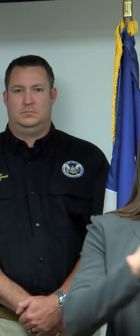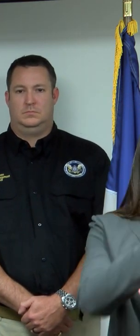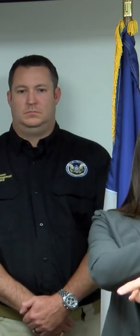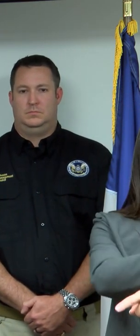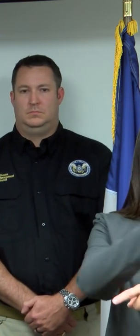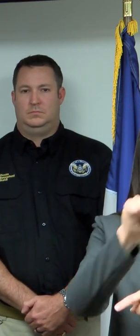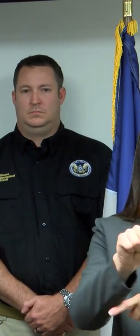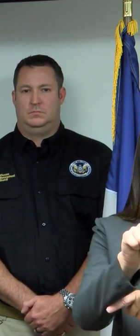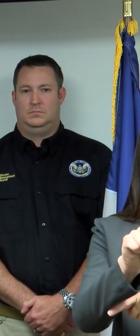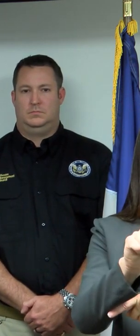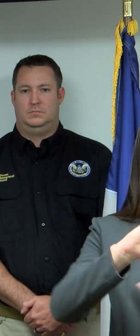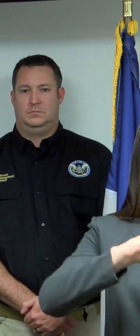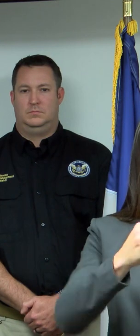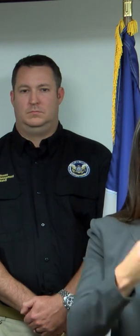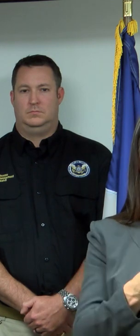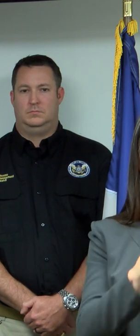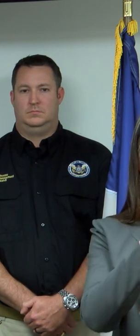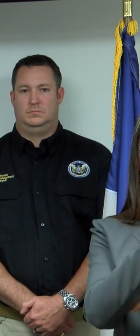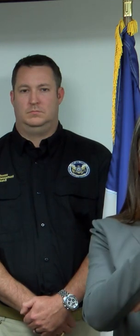Services at